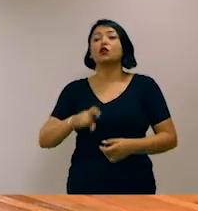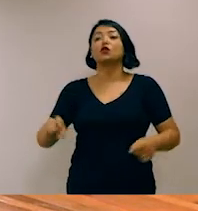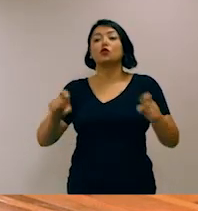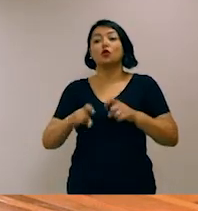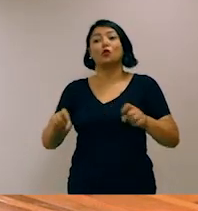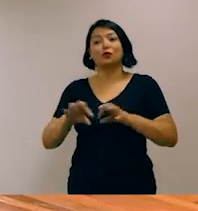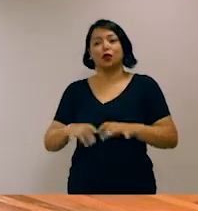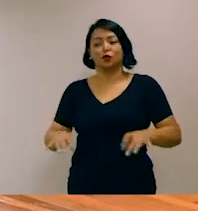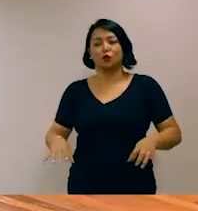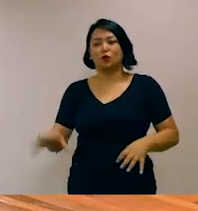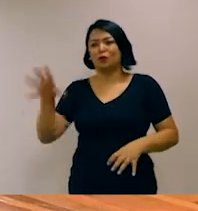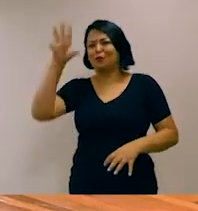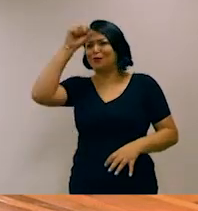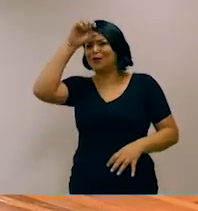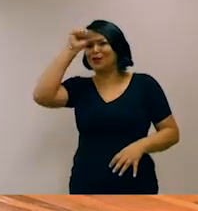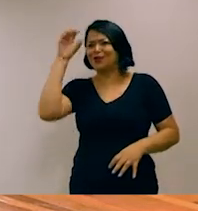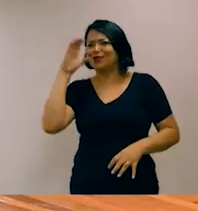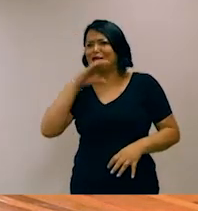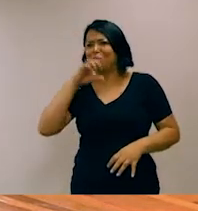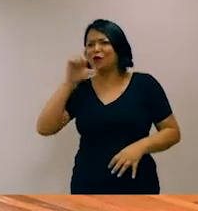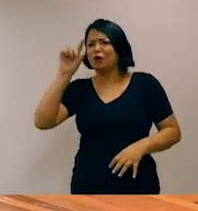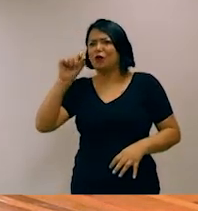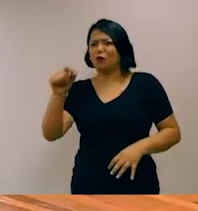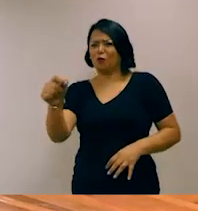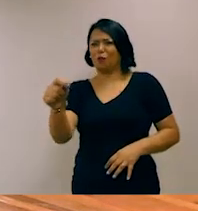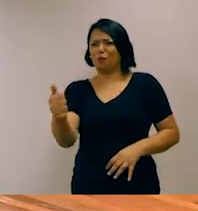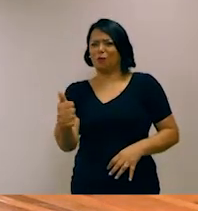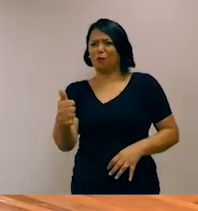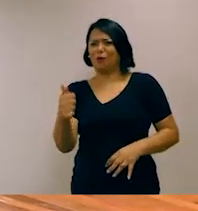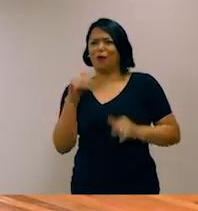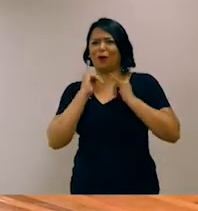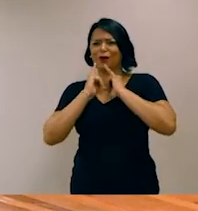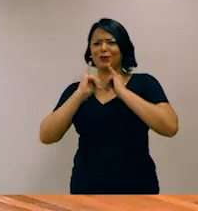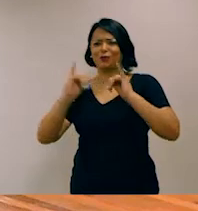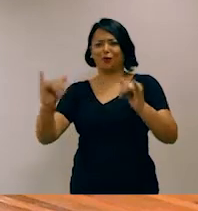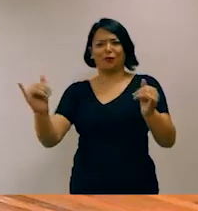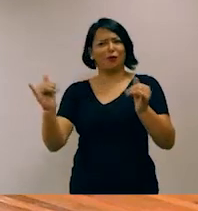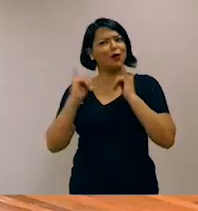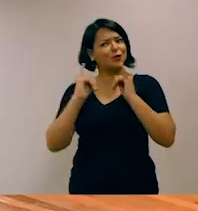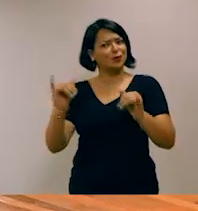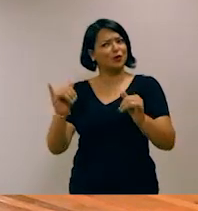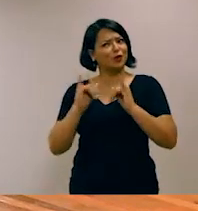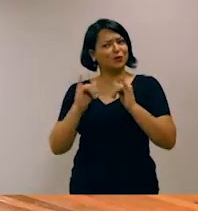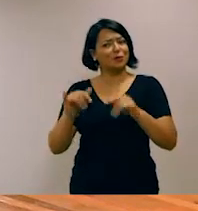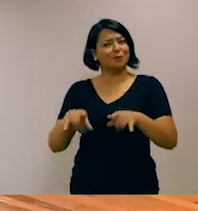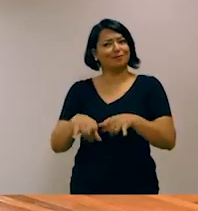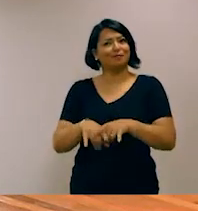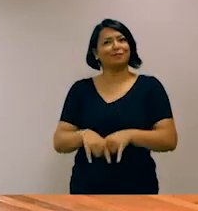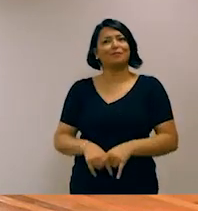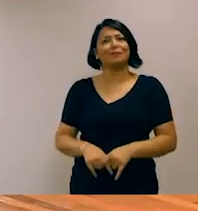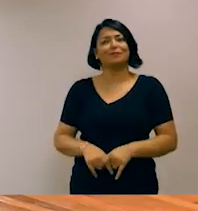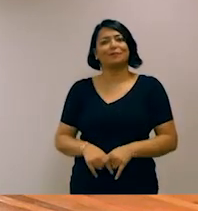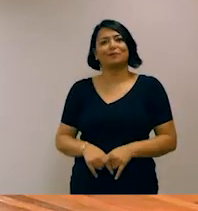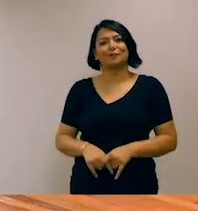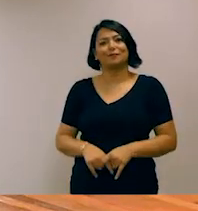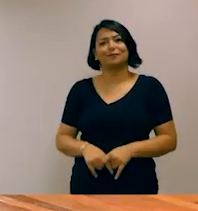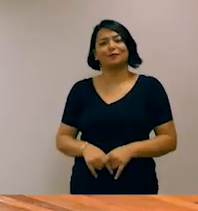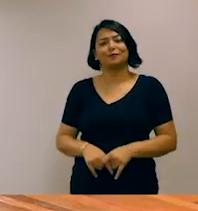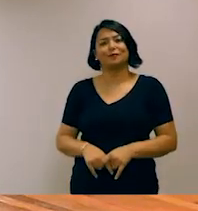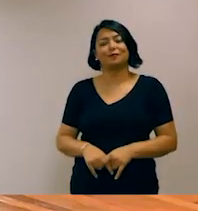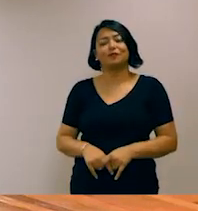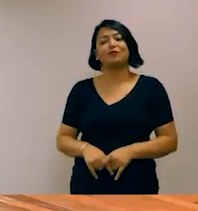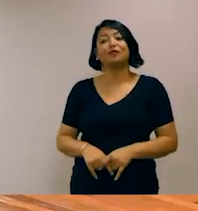So we wanted the machine to learn with less information, that is even less information than a human being